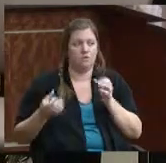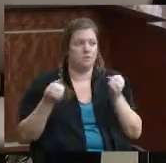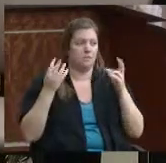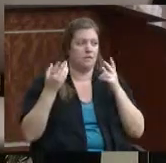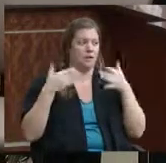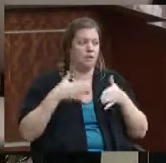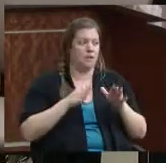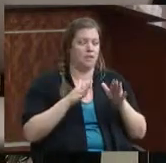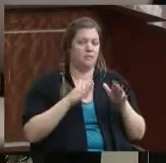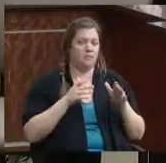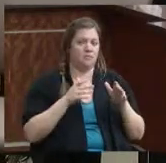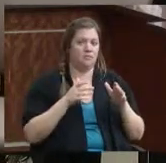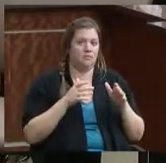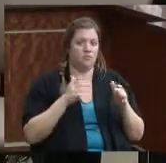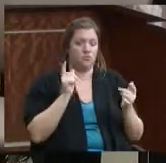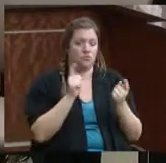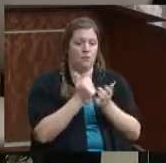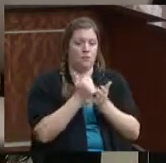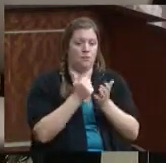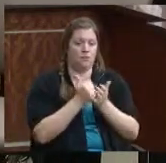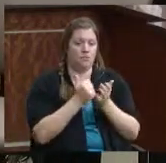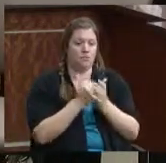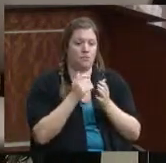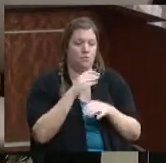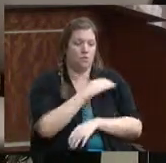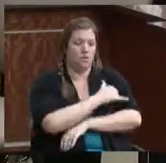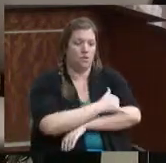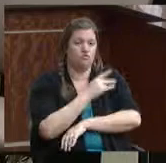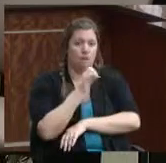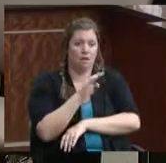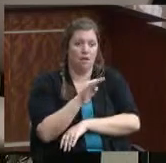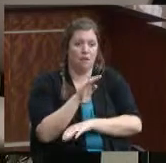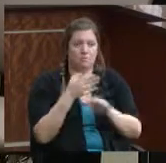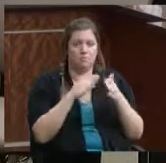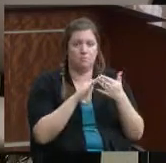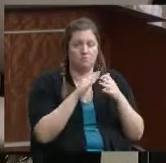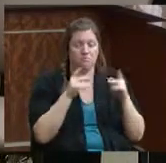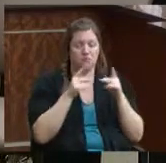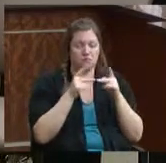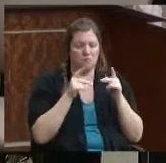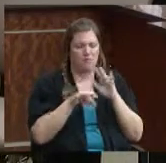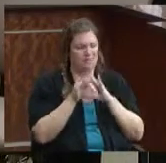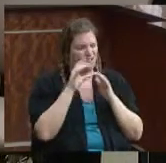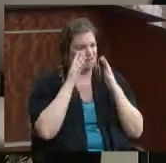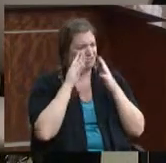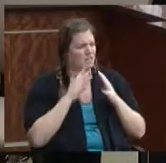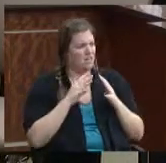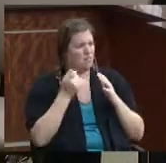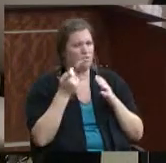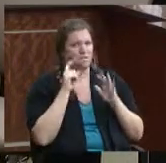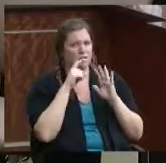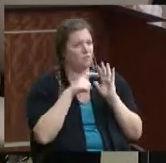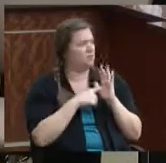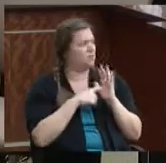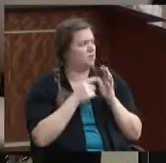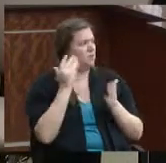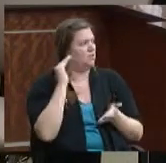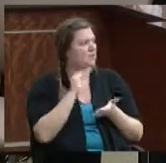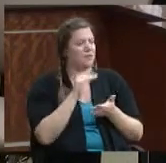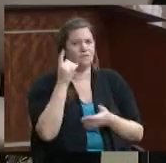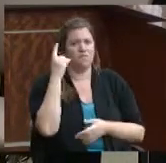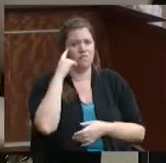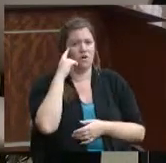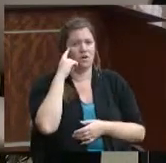many ways by giving our patronage to the country club and its facilities. Somehow I find it sad that with little notice and even less